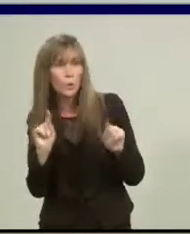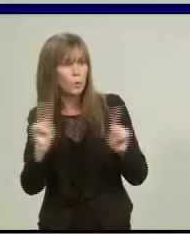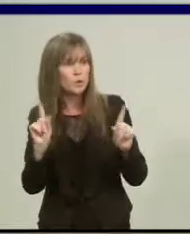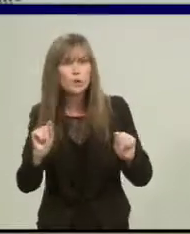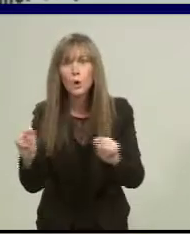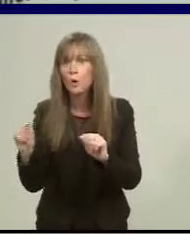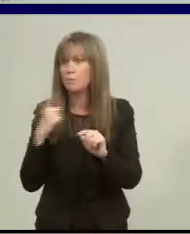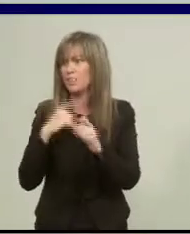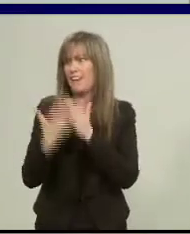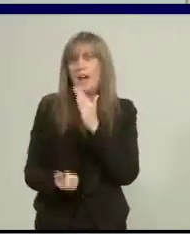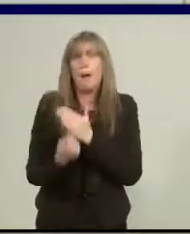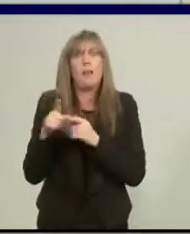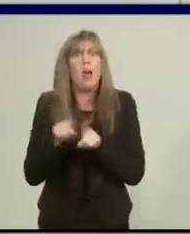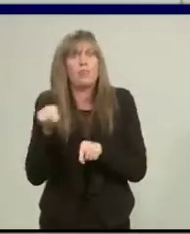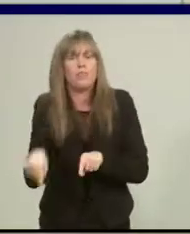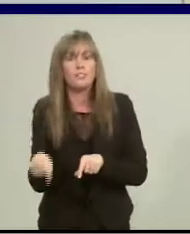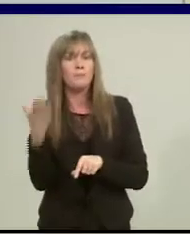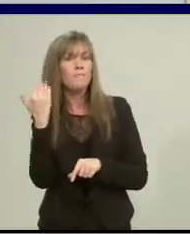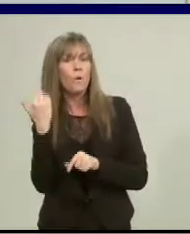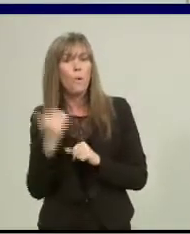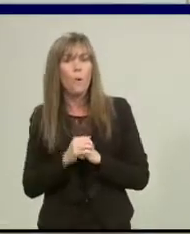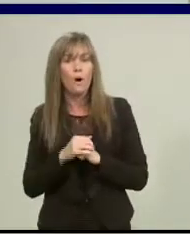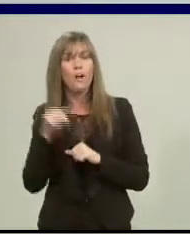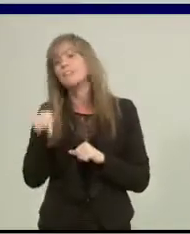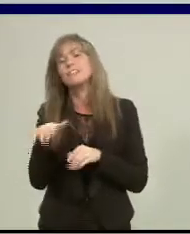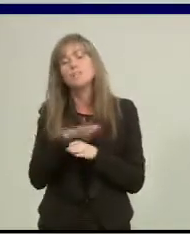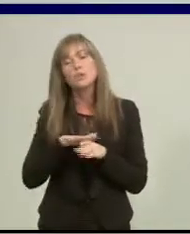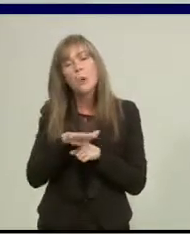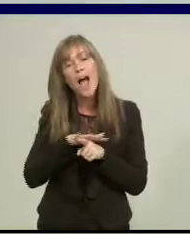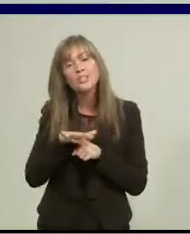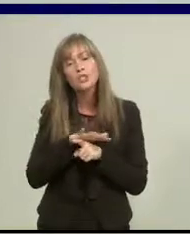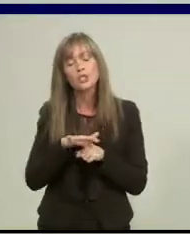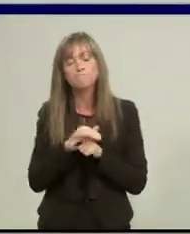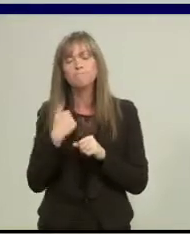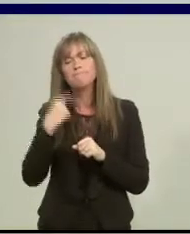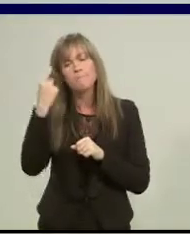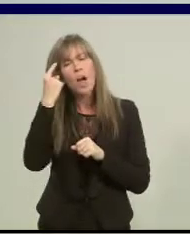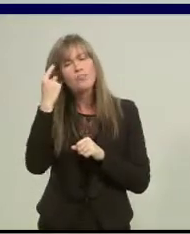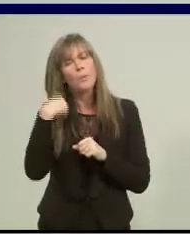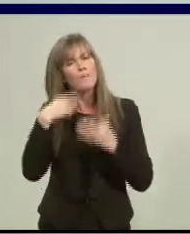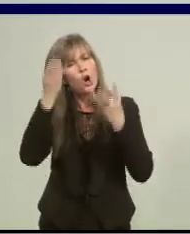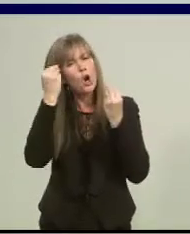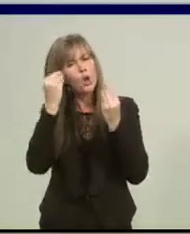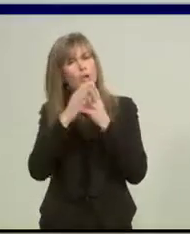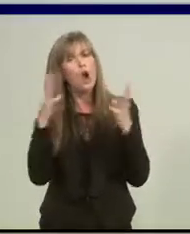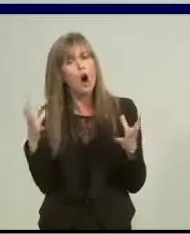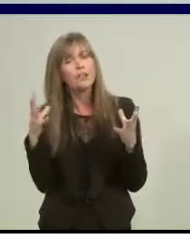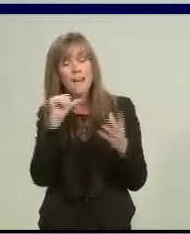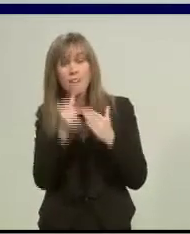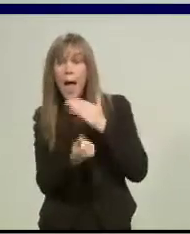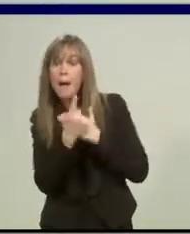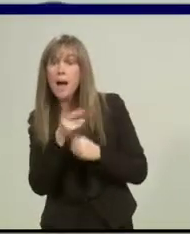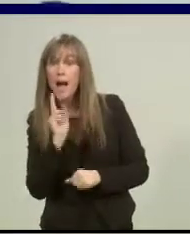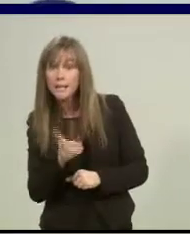had ever happened like that before. In this sort of situation, I think probably we've learnt a lot. If it happened